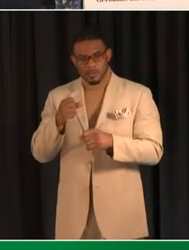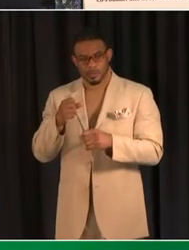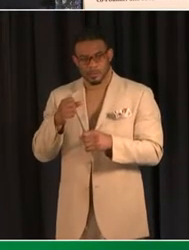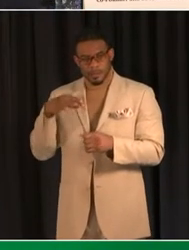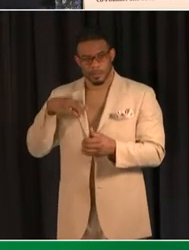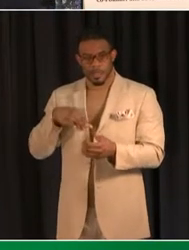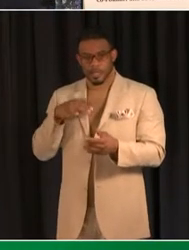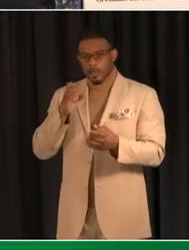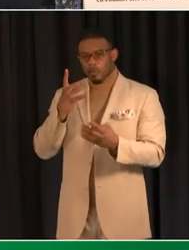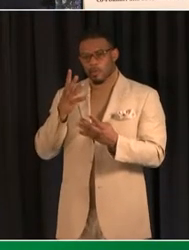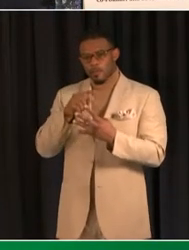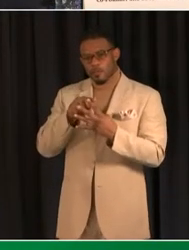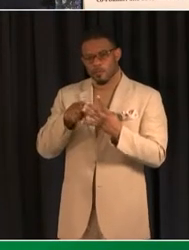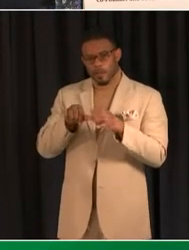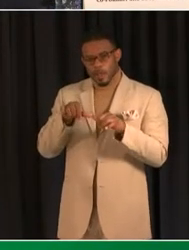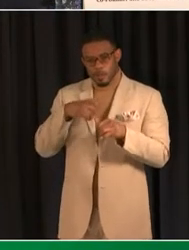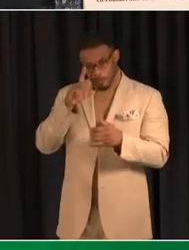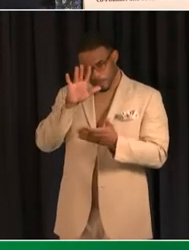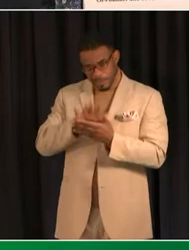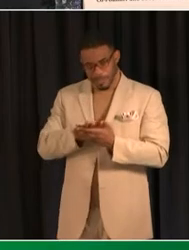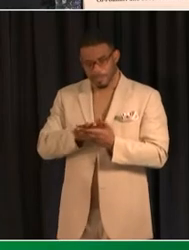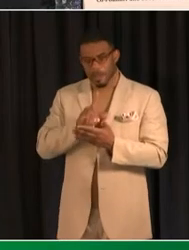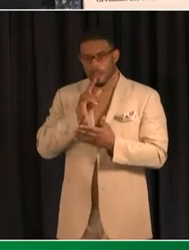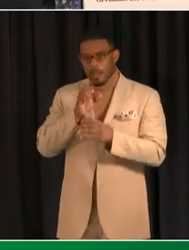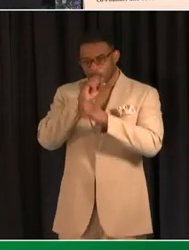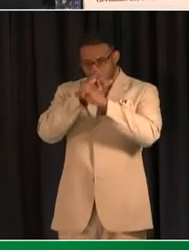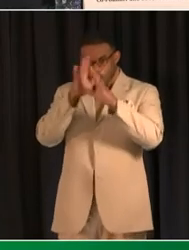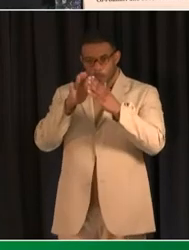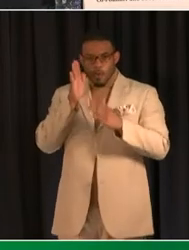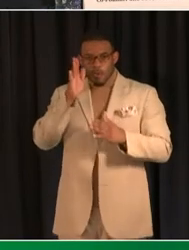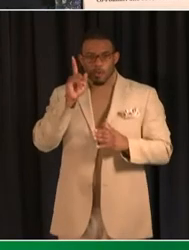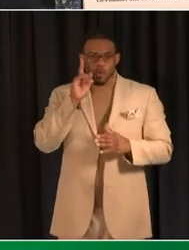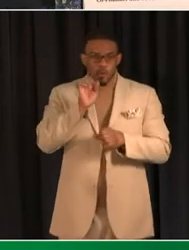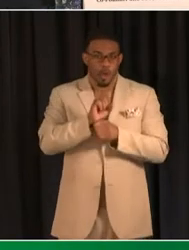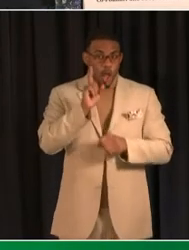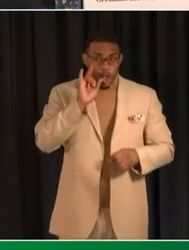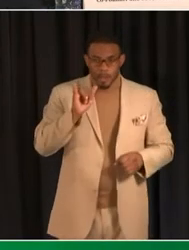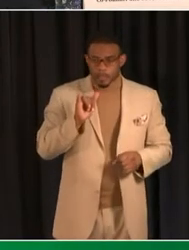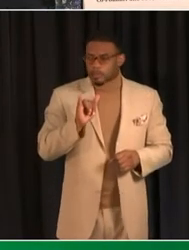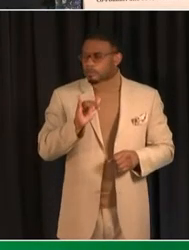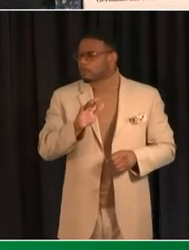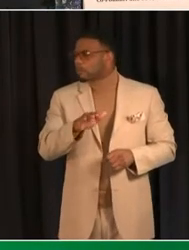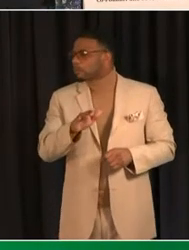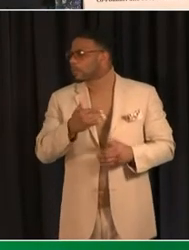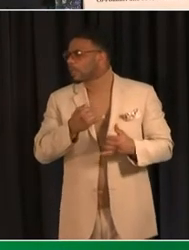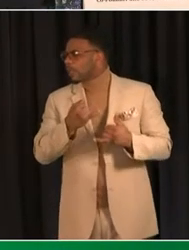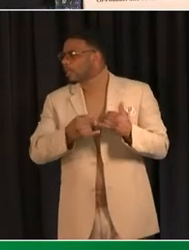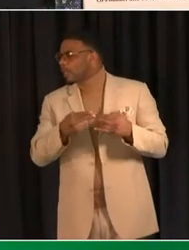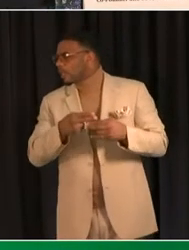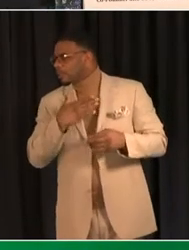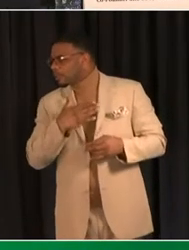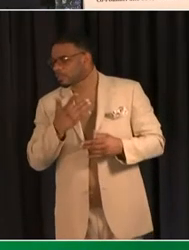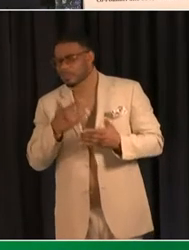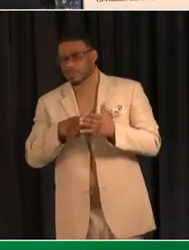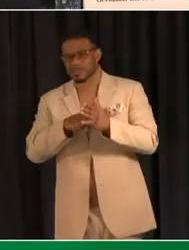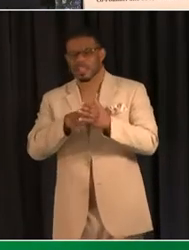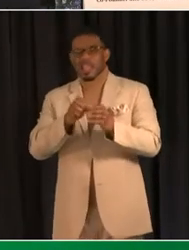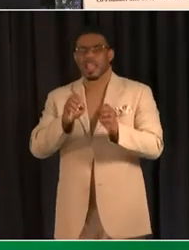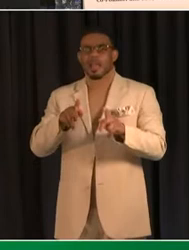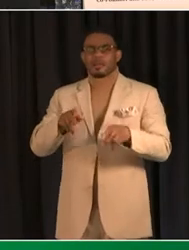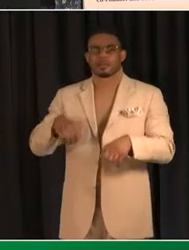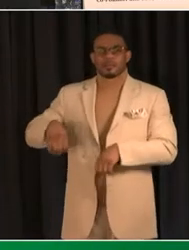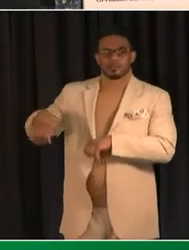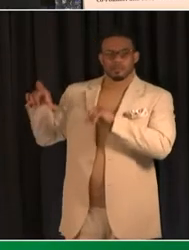that's one of the 4 areas that we believe our vision of what future of work could look like. And if you just go to the last slide, just some